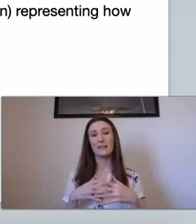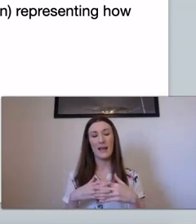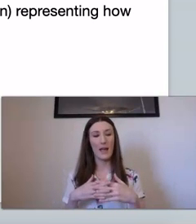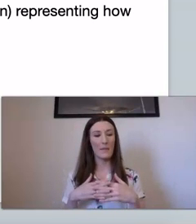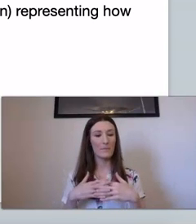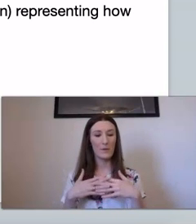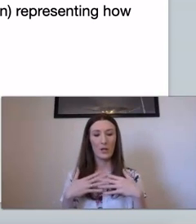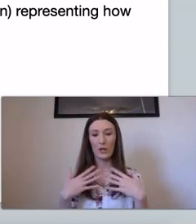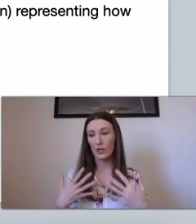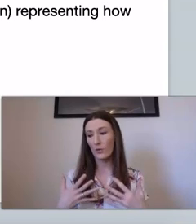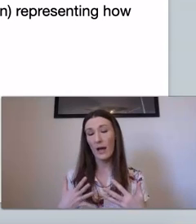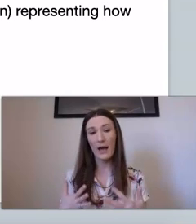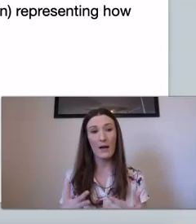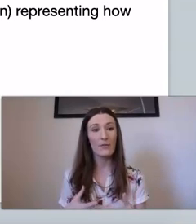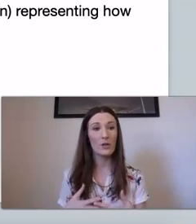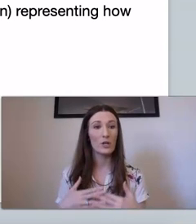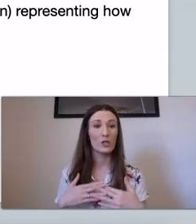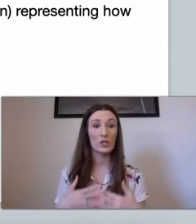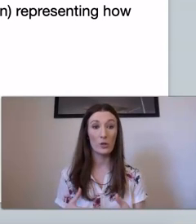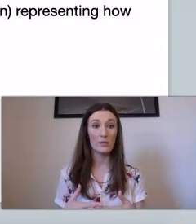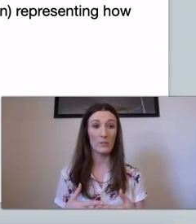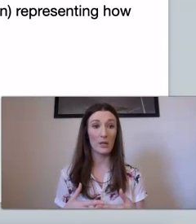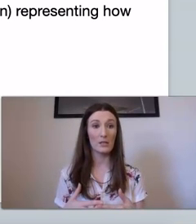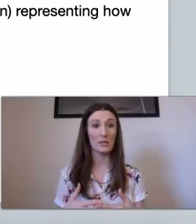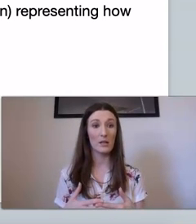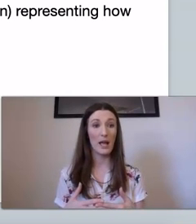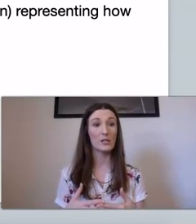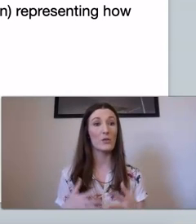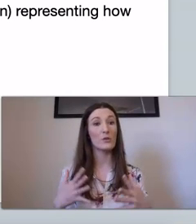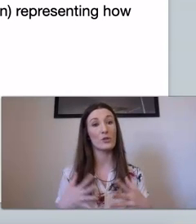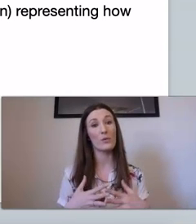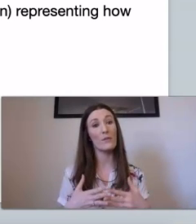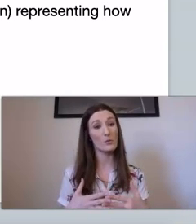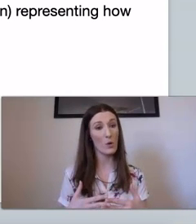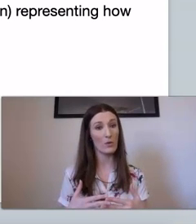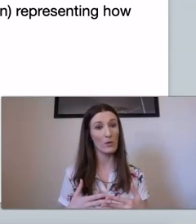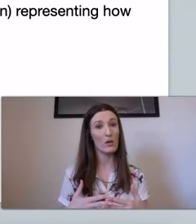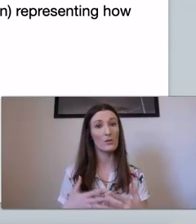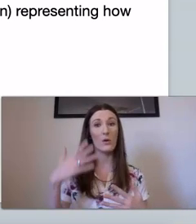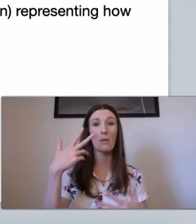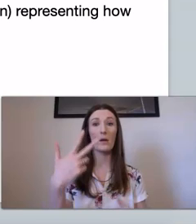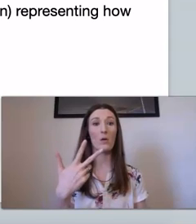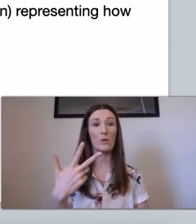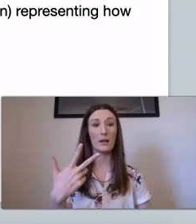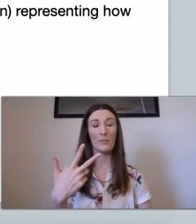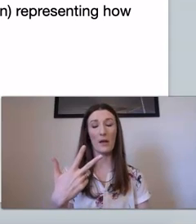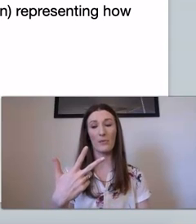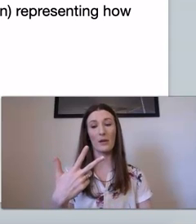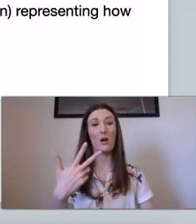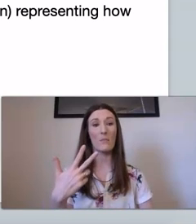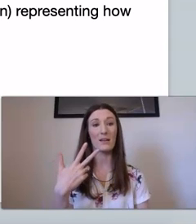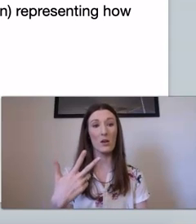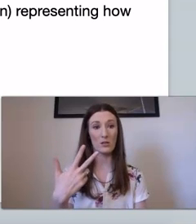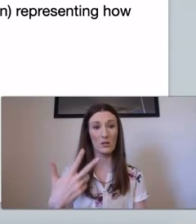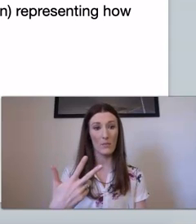let's say you have 2 siblings. Okay, so there's 3 of you total. So I'm going to hold up that